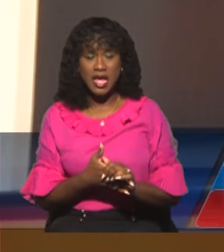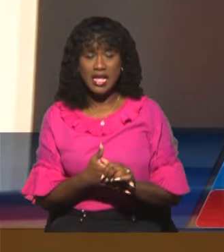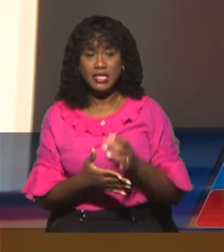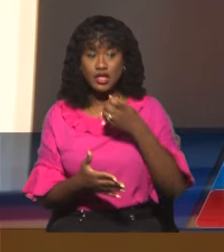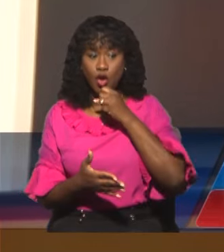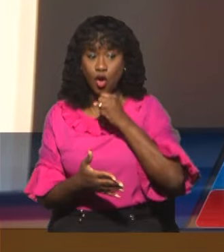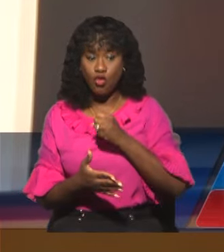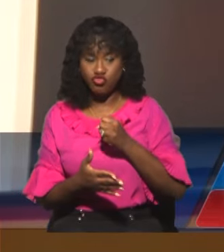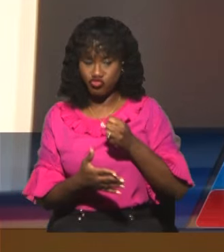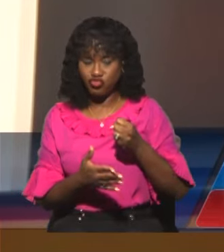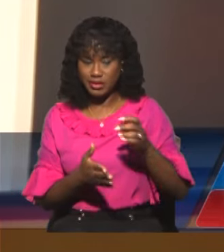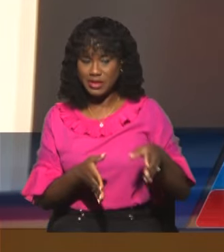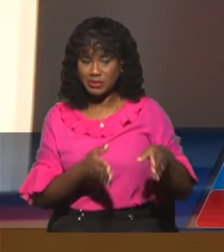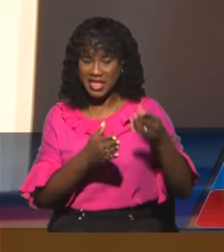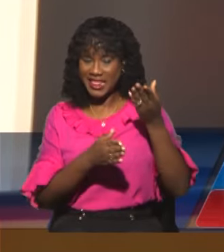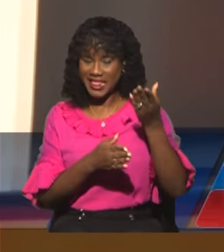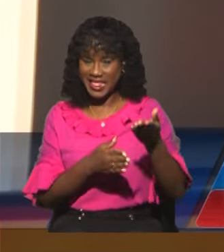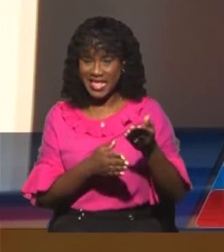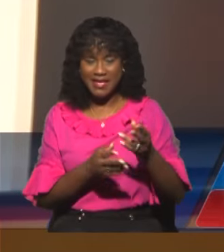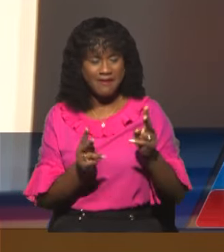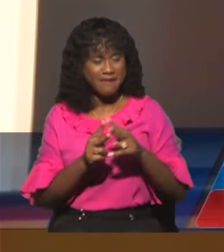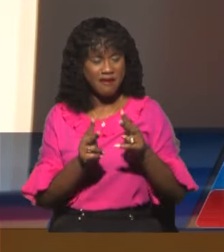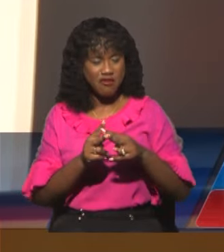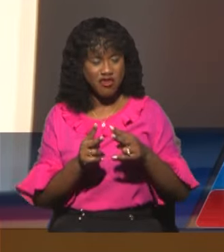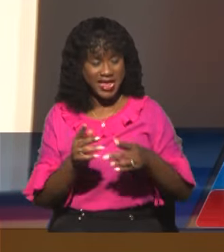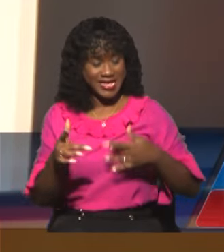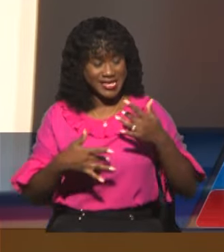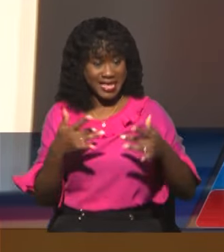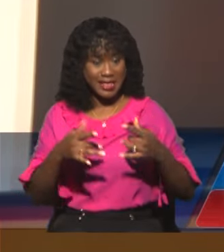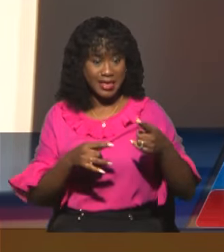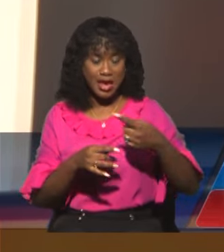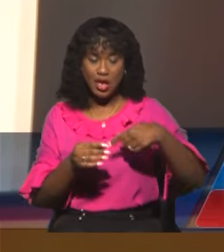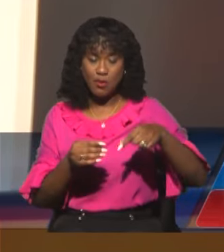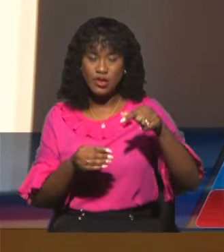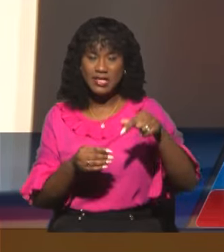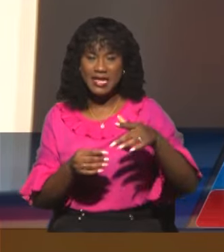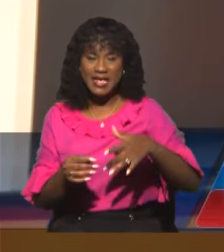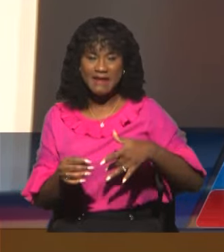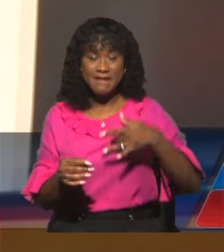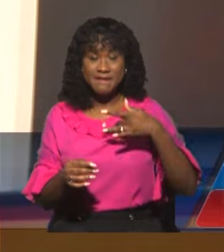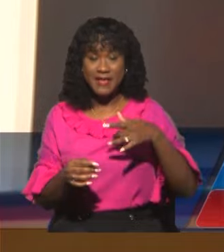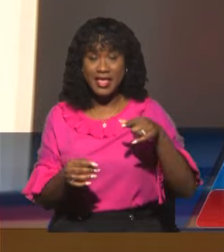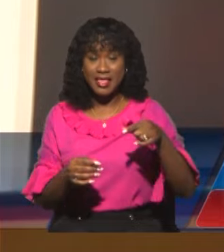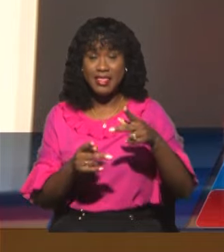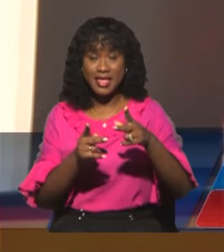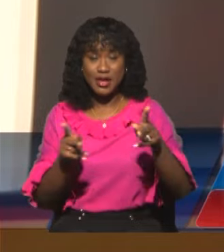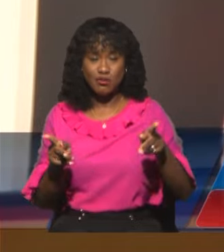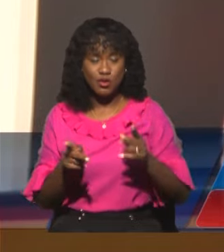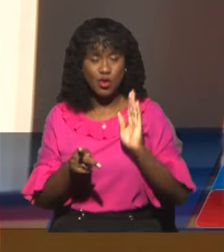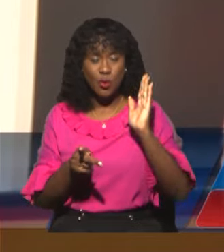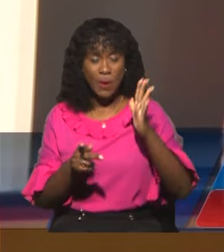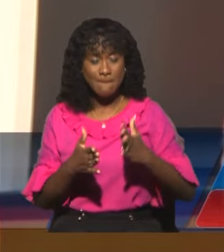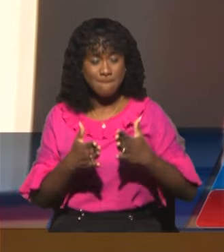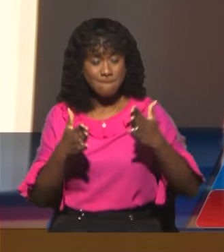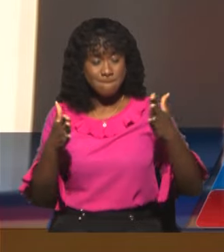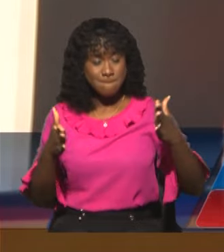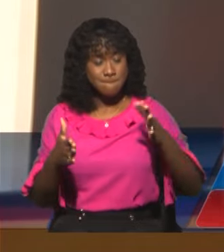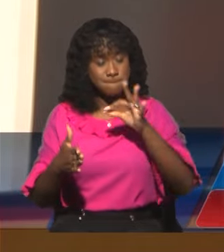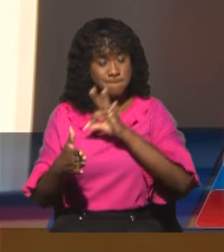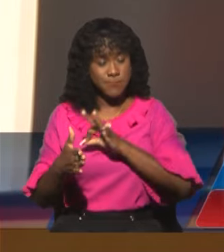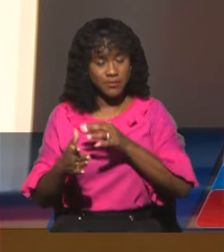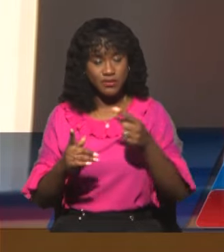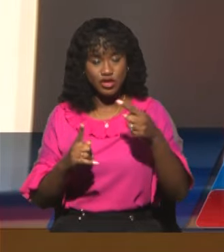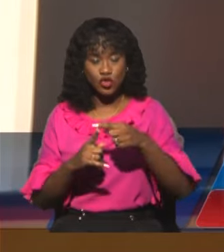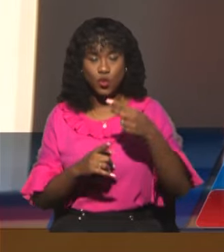behind you. We're very excited about this location, and we feel that this location is going to be a huge benefit to the Hyatt